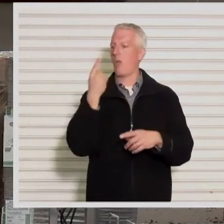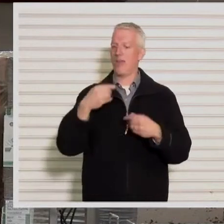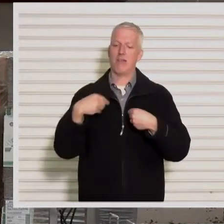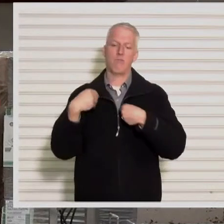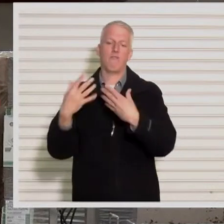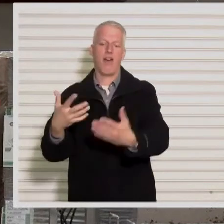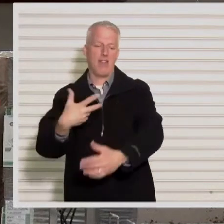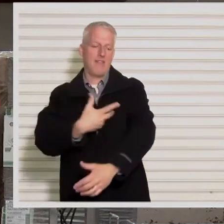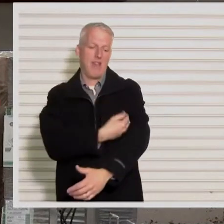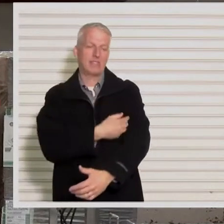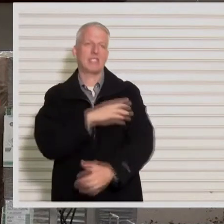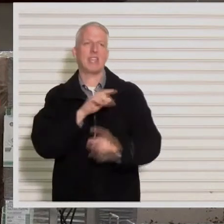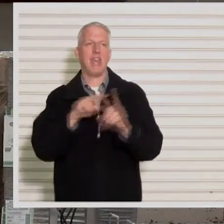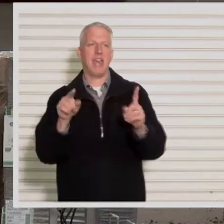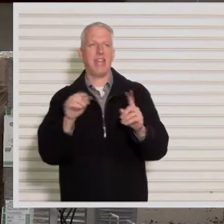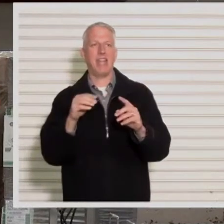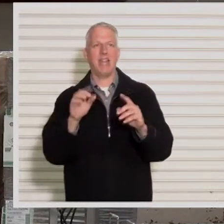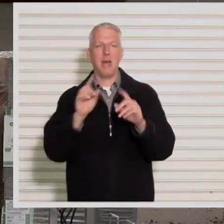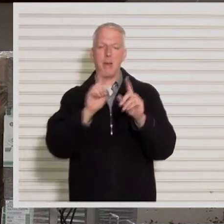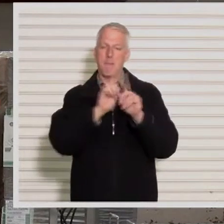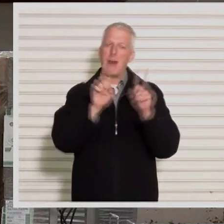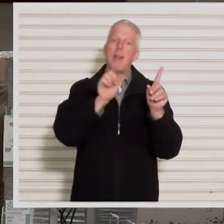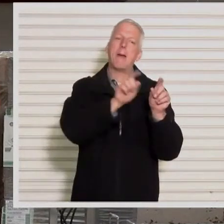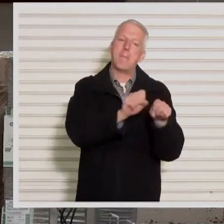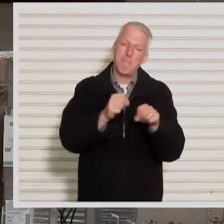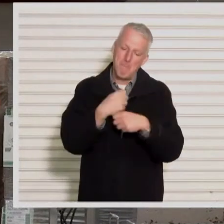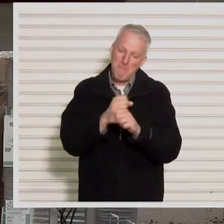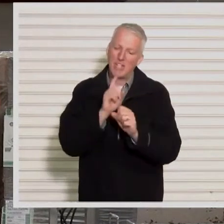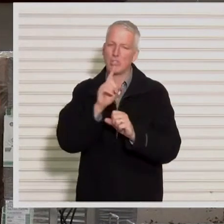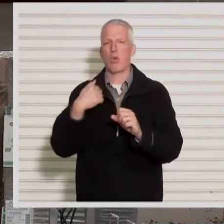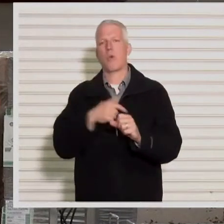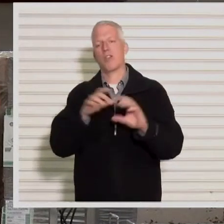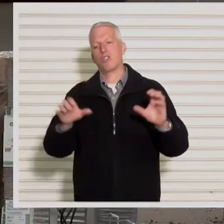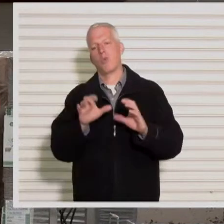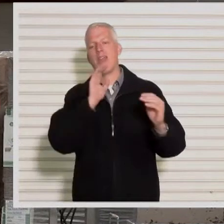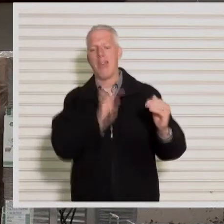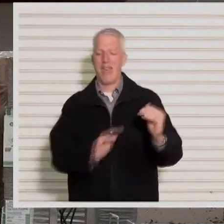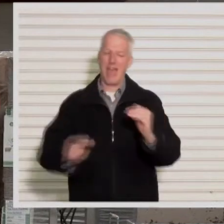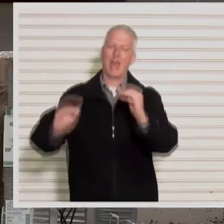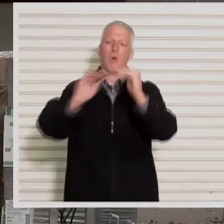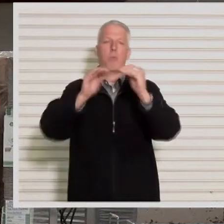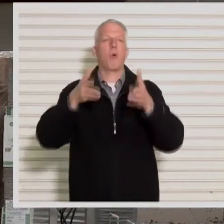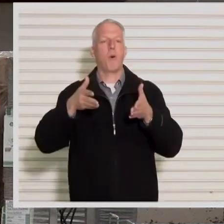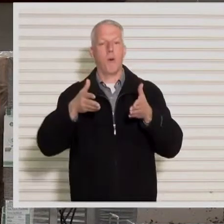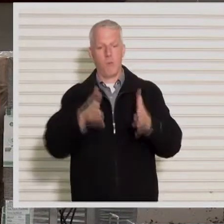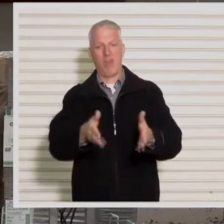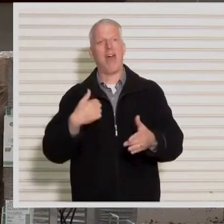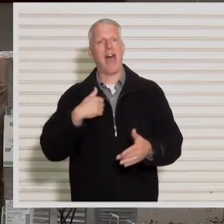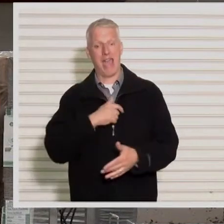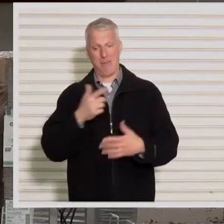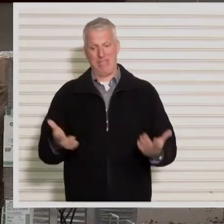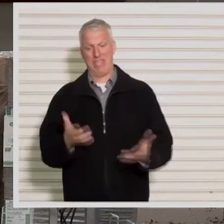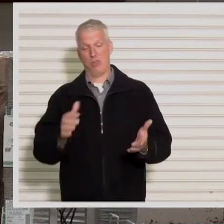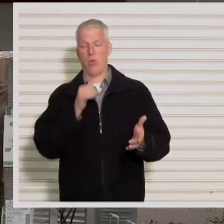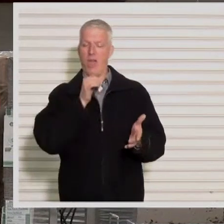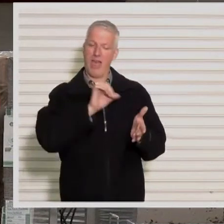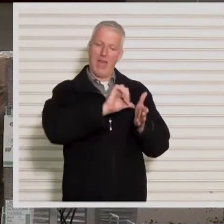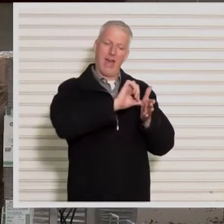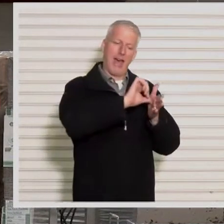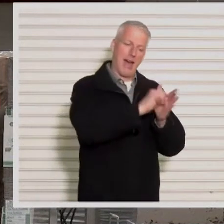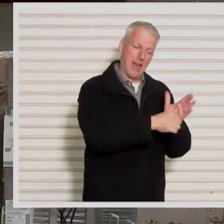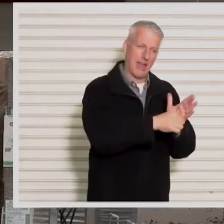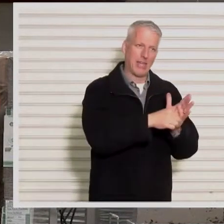vaccine doses, but to make sure we're doing it, yes, in an equitable manner. I am here highlighting